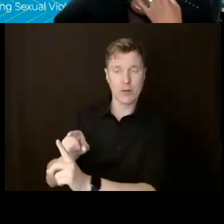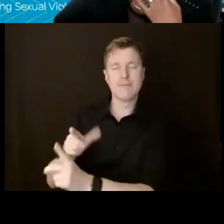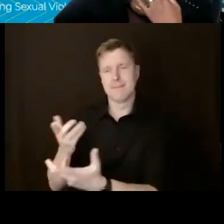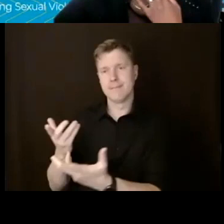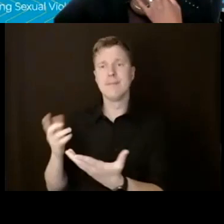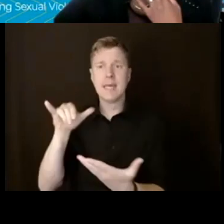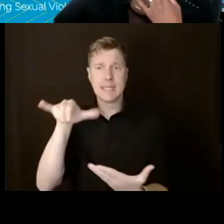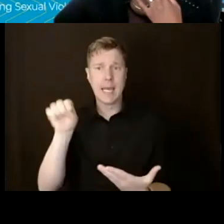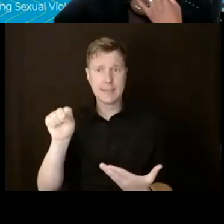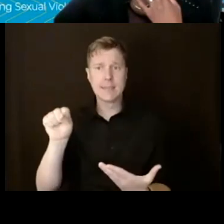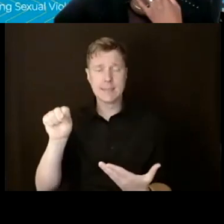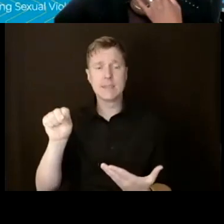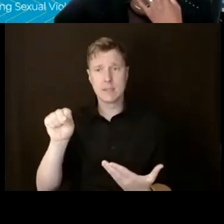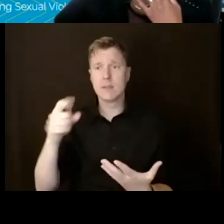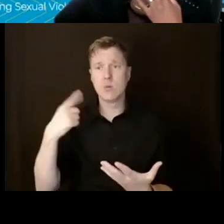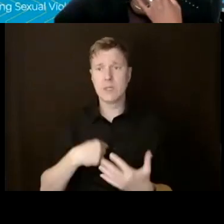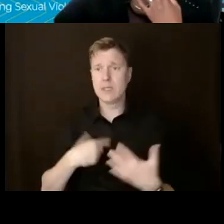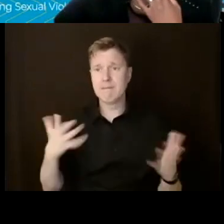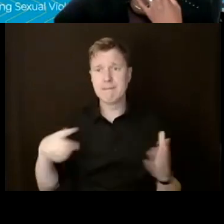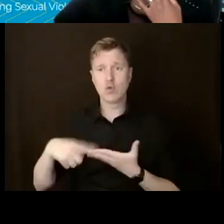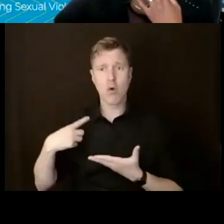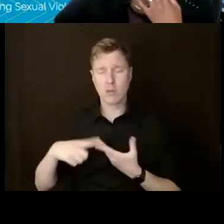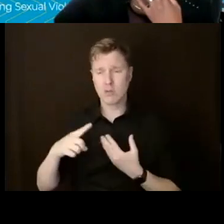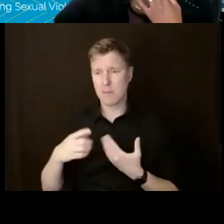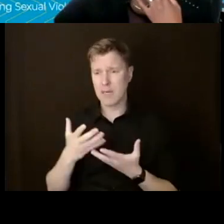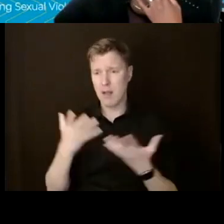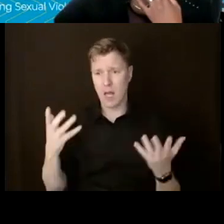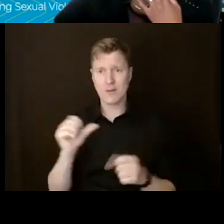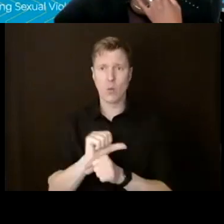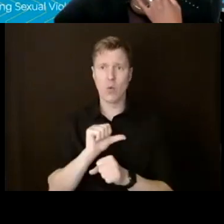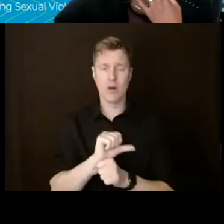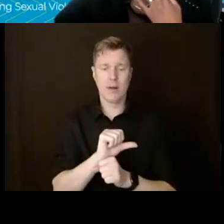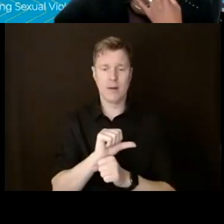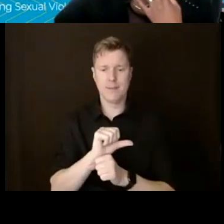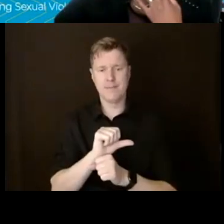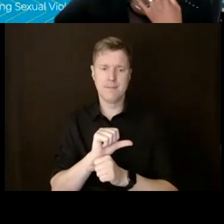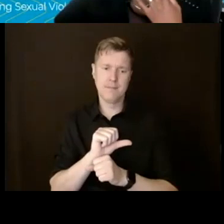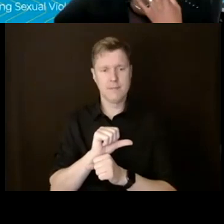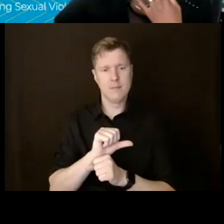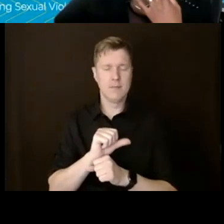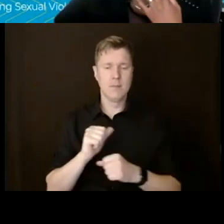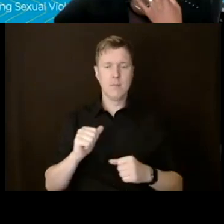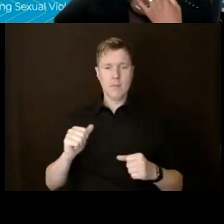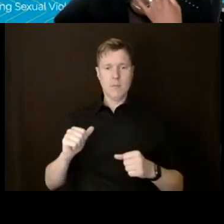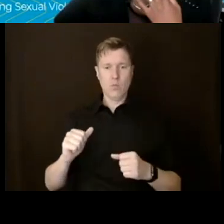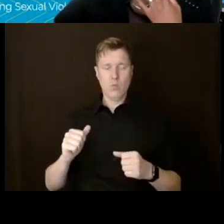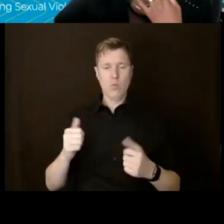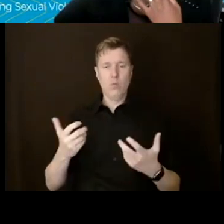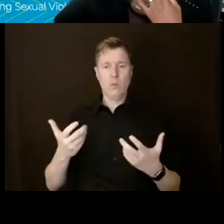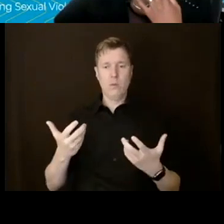a reality. And we did talk about, and I know a lot of us work in this notion that we don't want to just seclude it